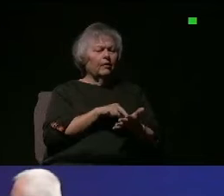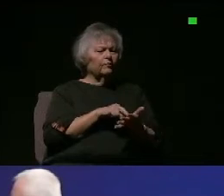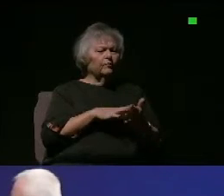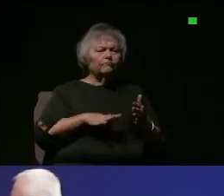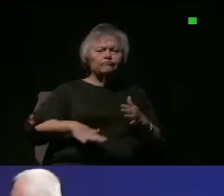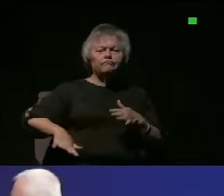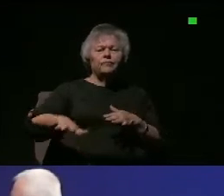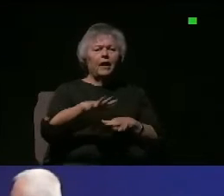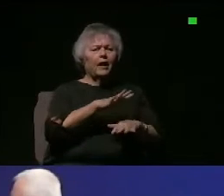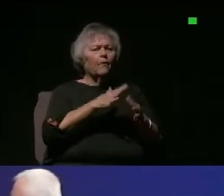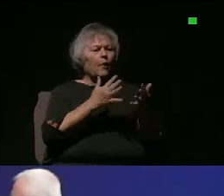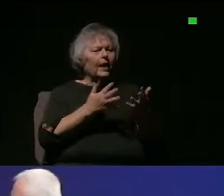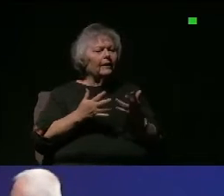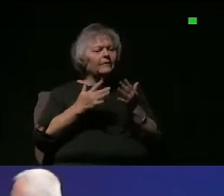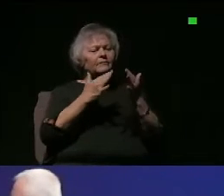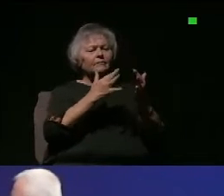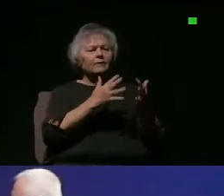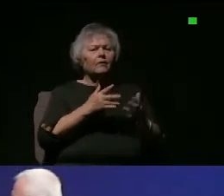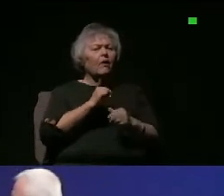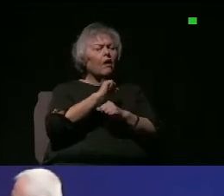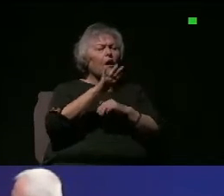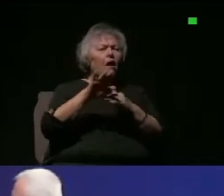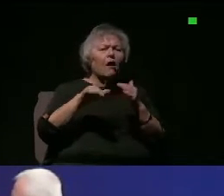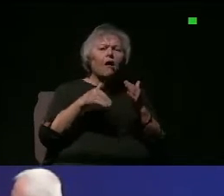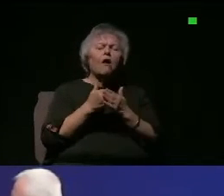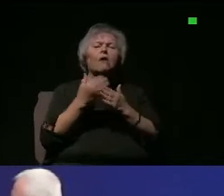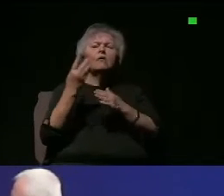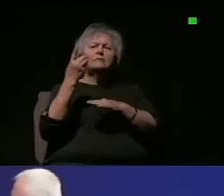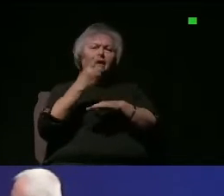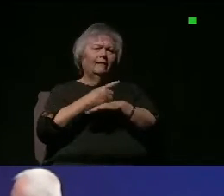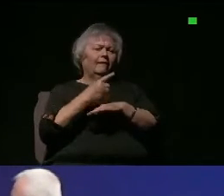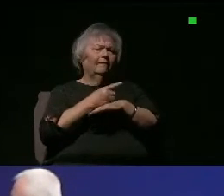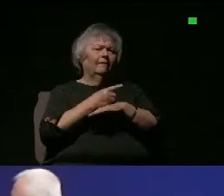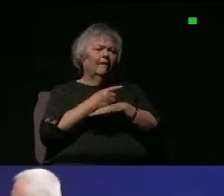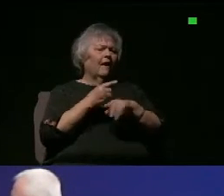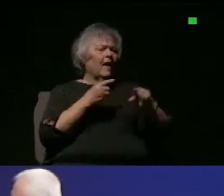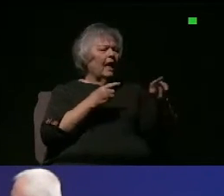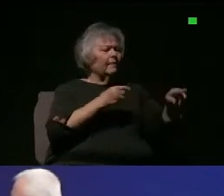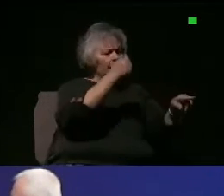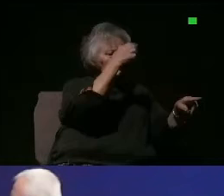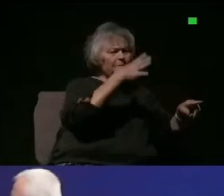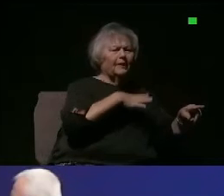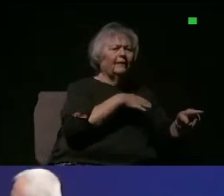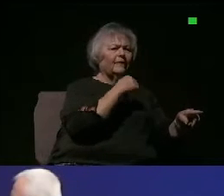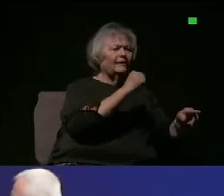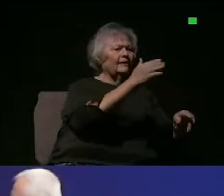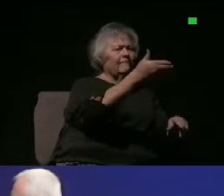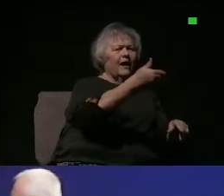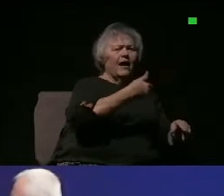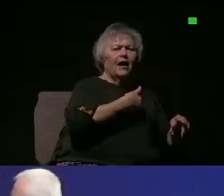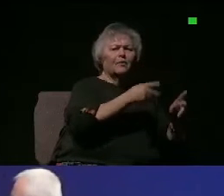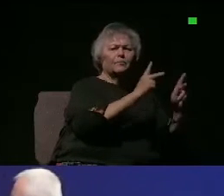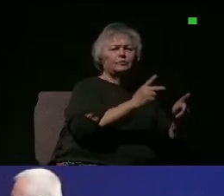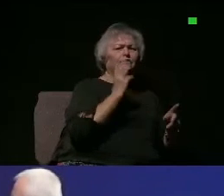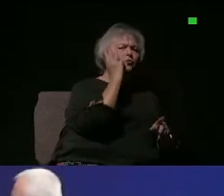needs of their families. They were probably getting ready to go home, dropping their heads in despair, dreading when they'd have to face their wives